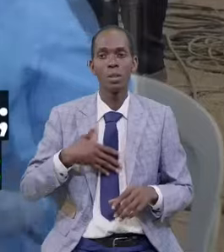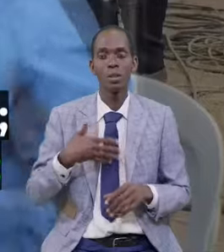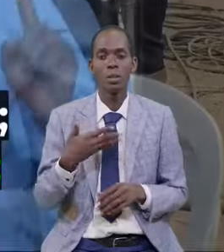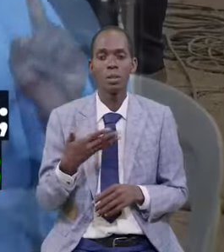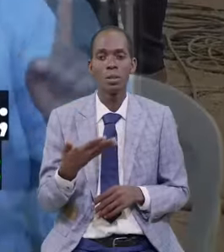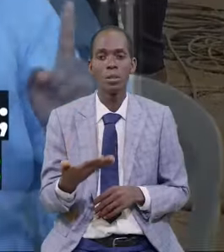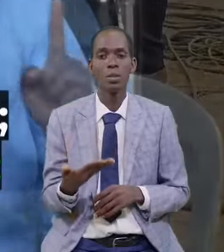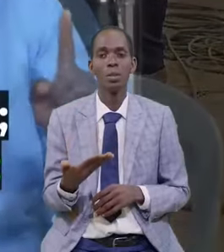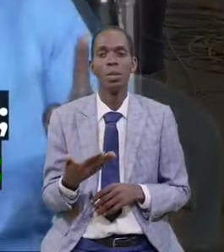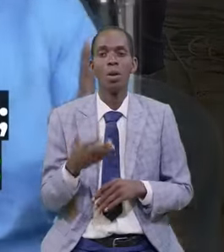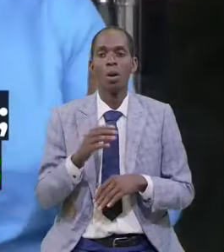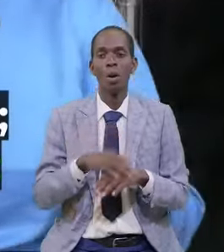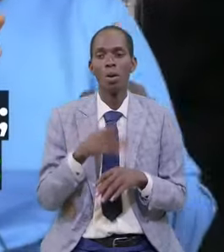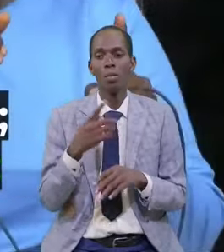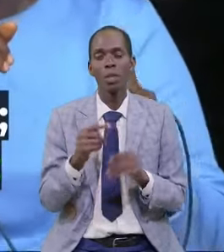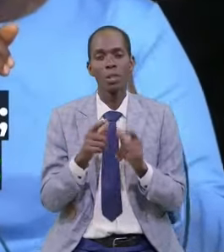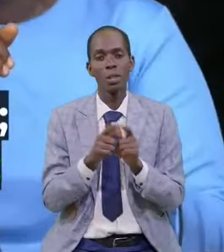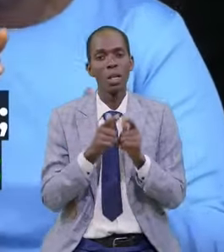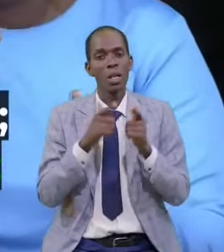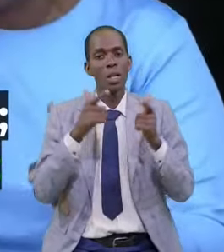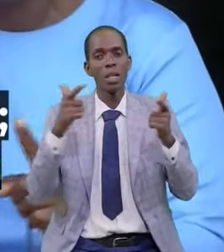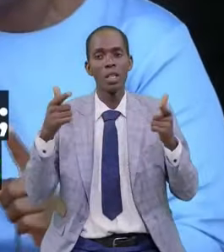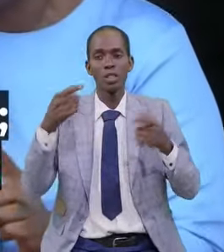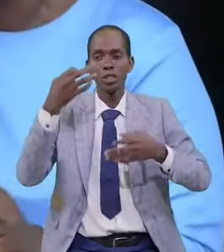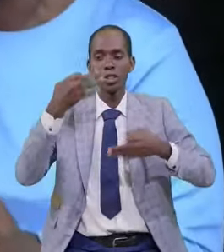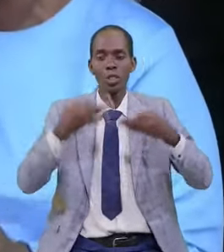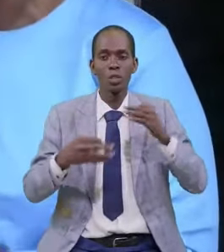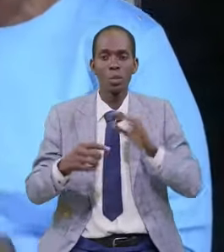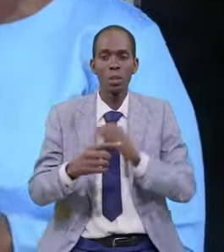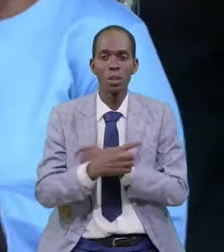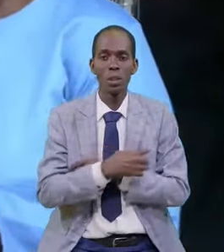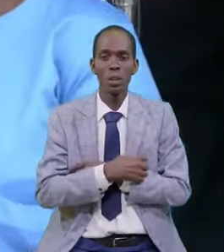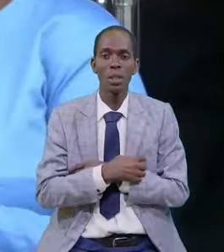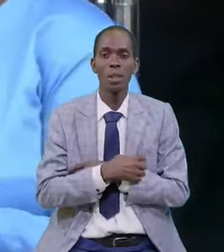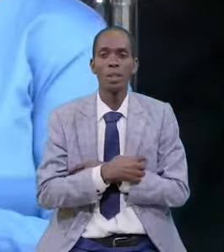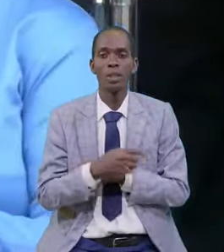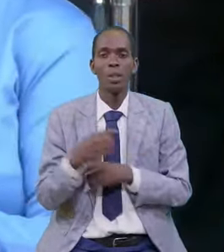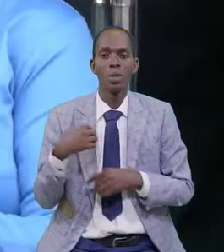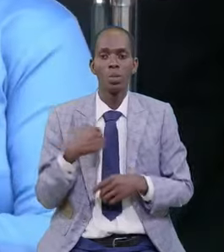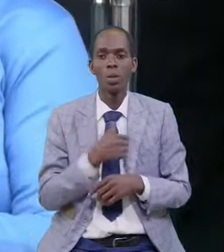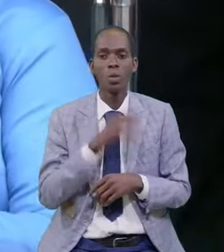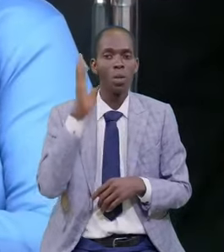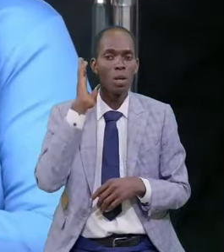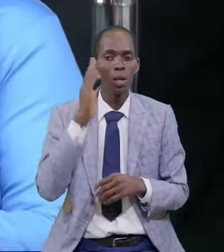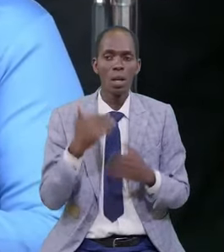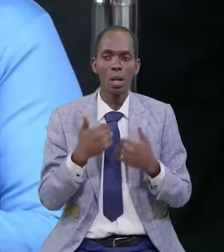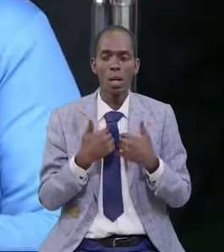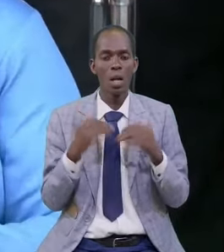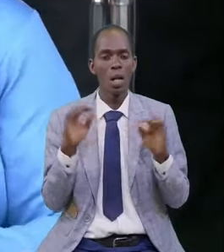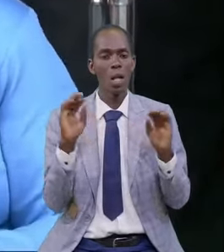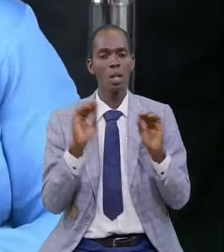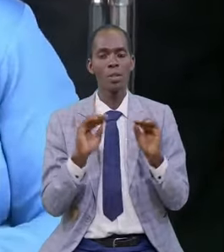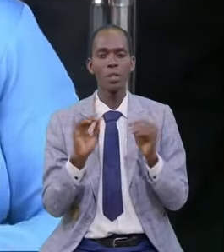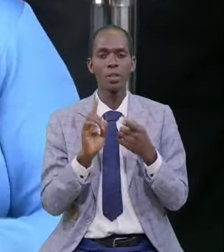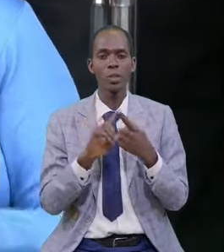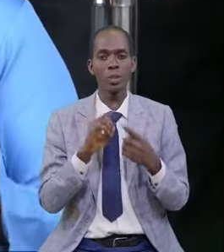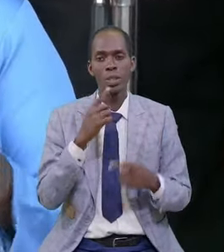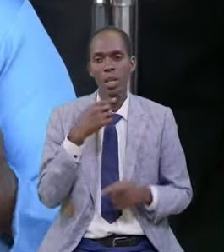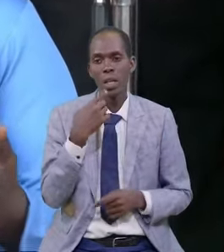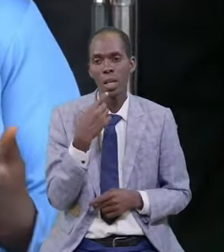self on that great Judgment Day we have nothing to